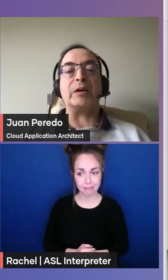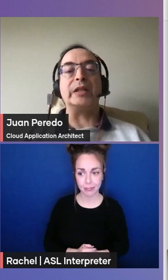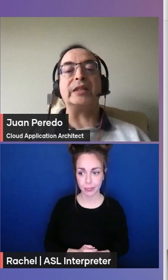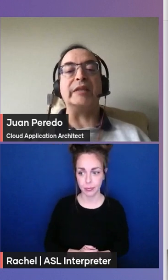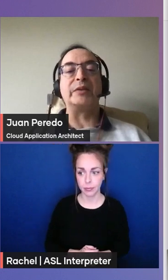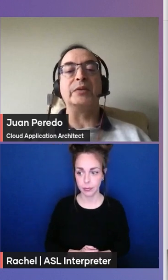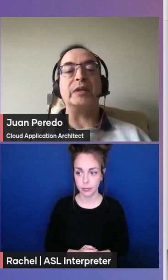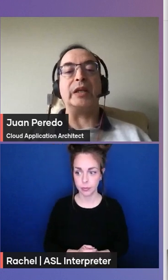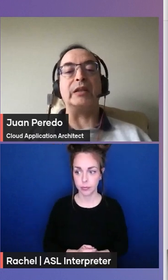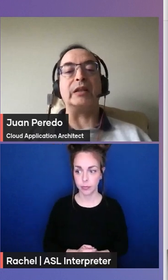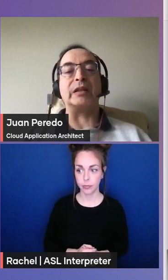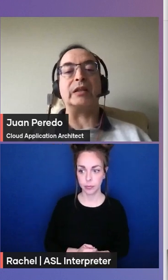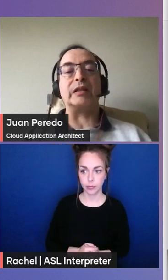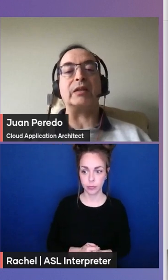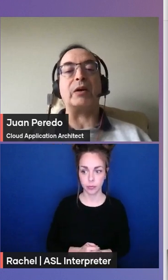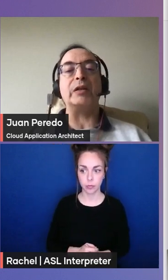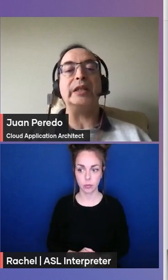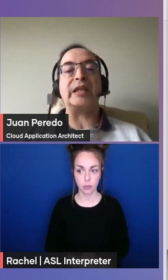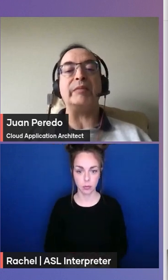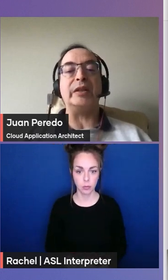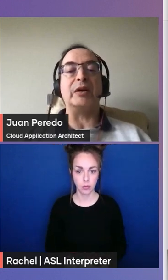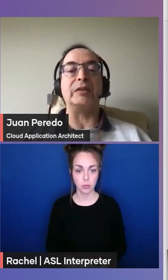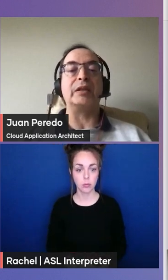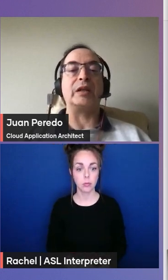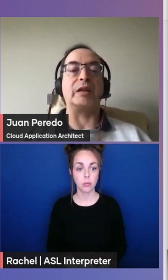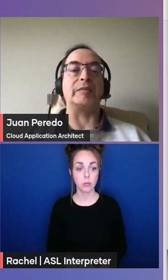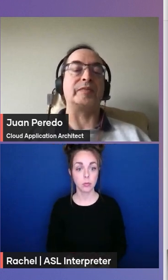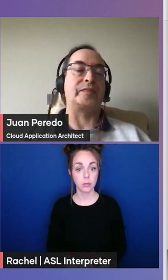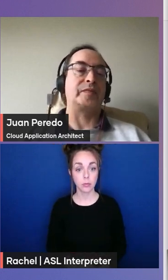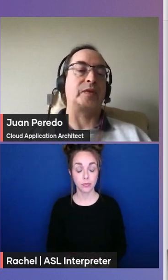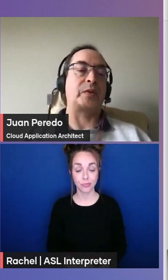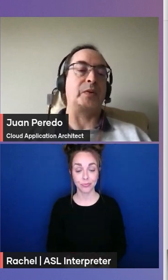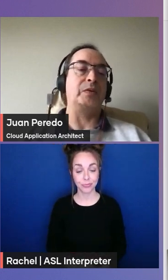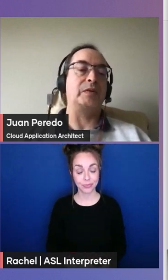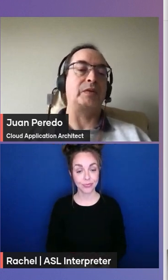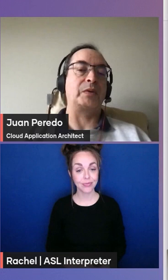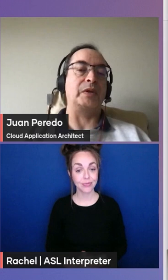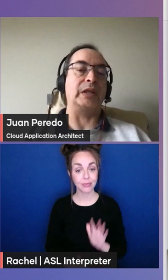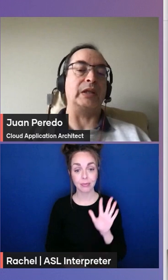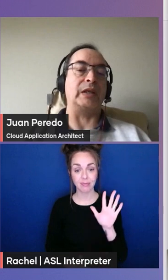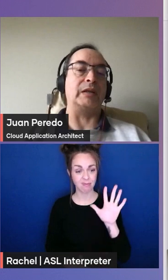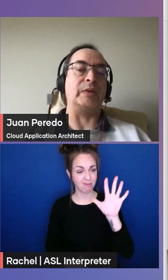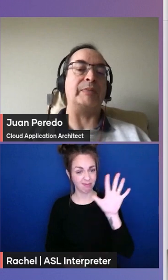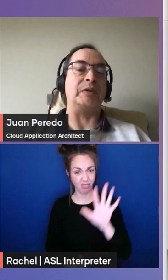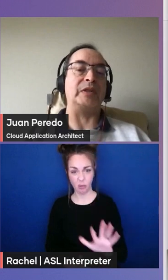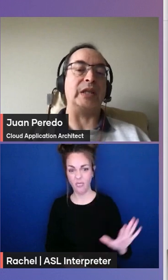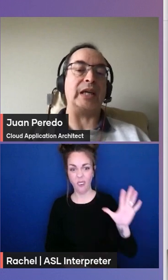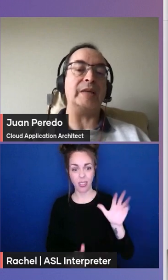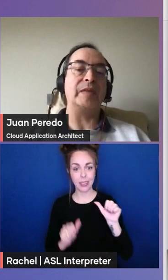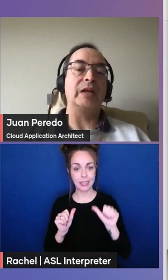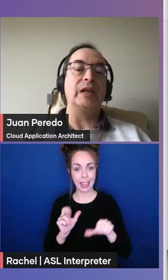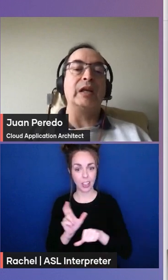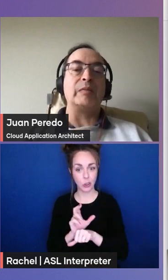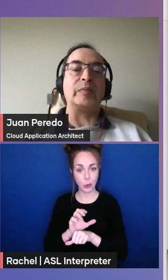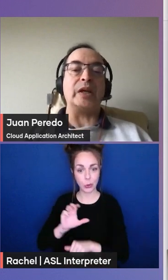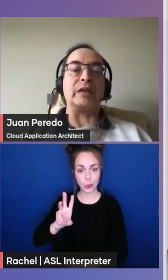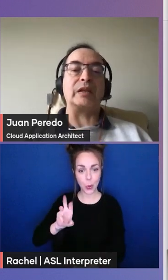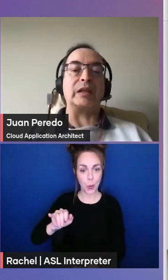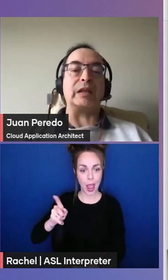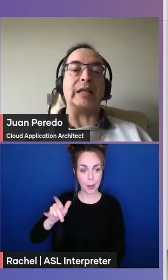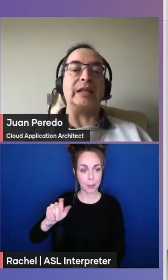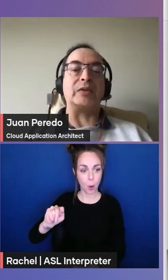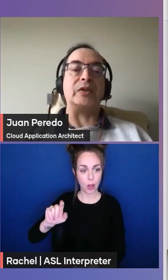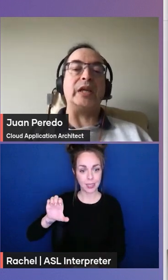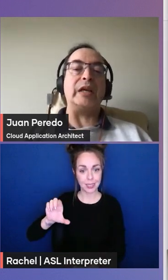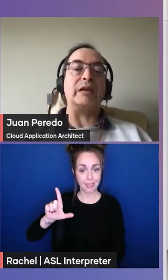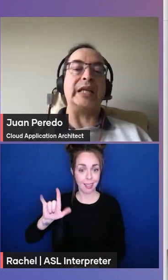And all this gives you, and all this can be done through the waypoint CLI. But